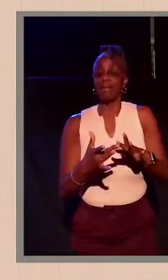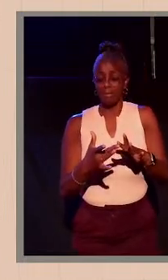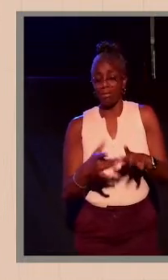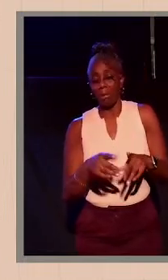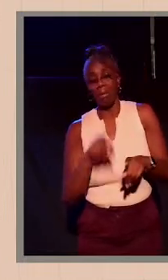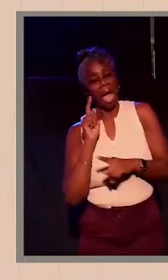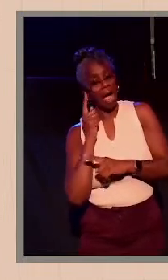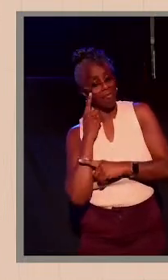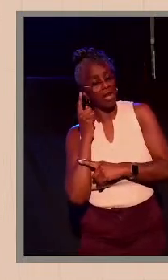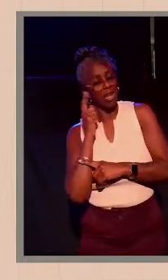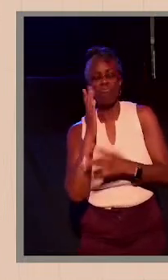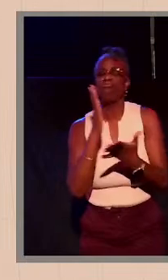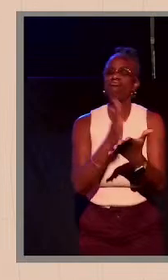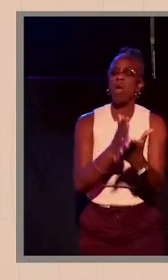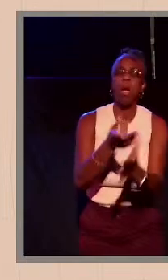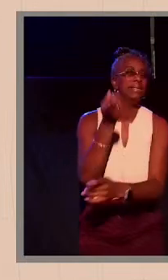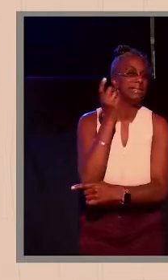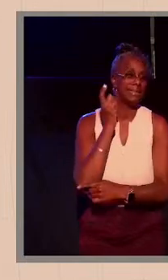it's a pretty simple